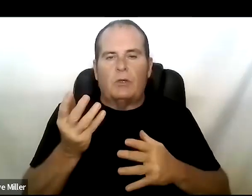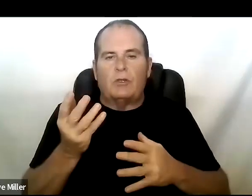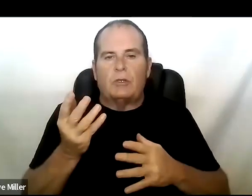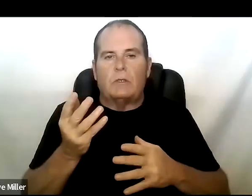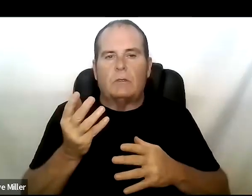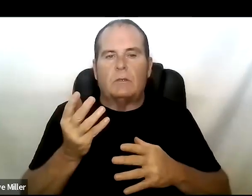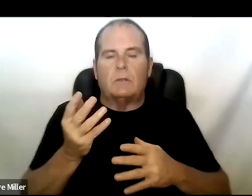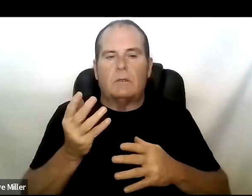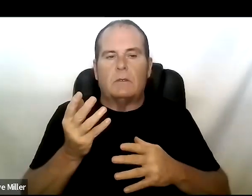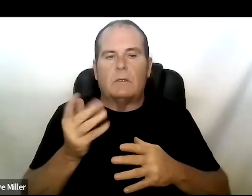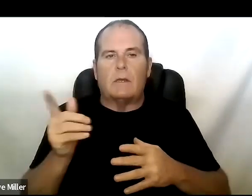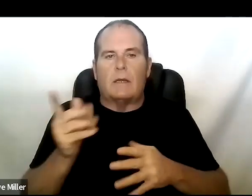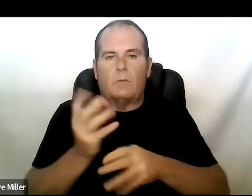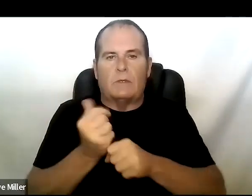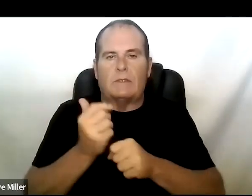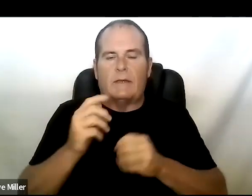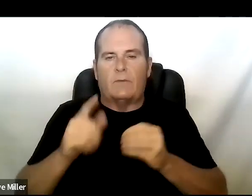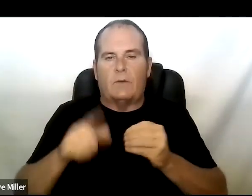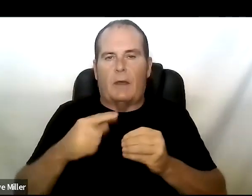received about the financial